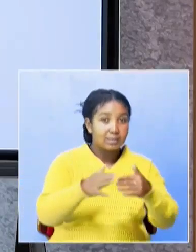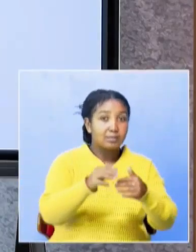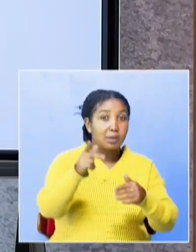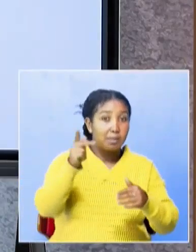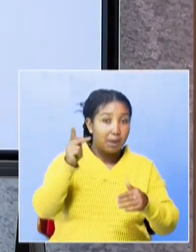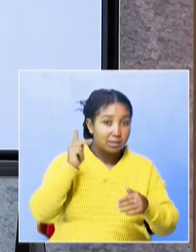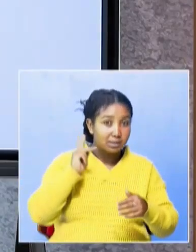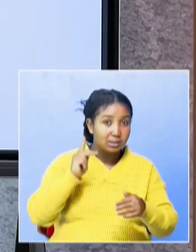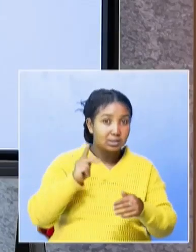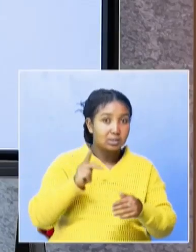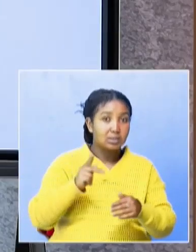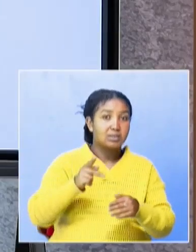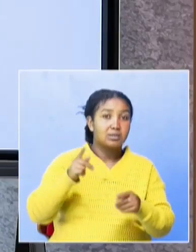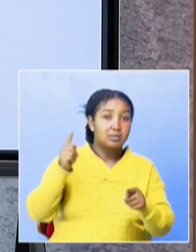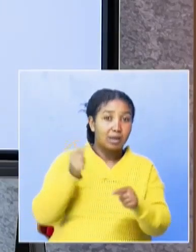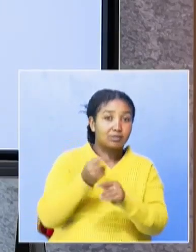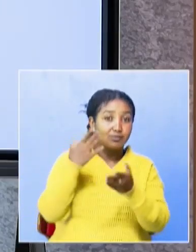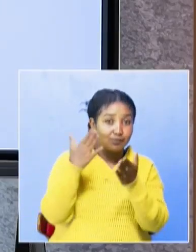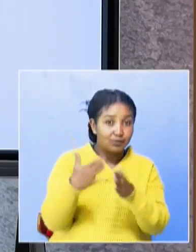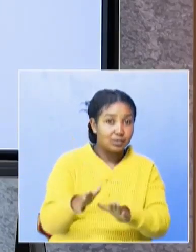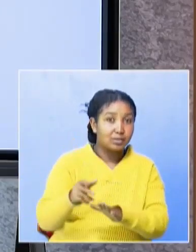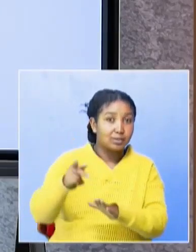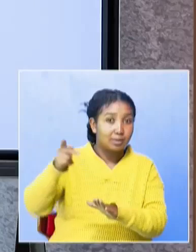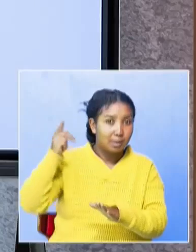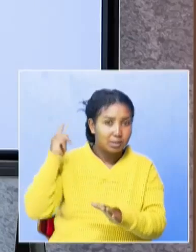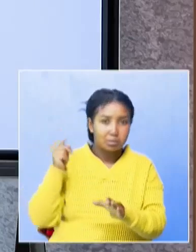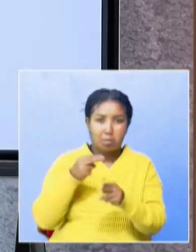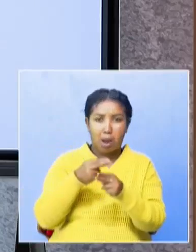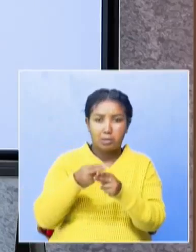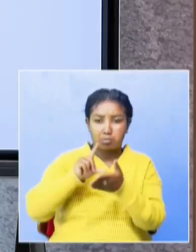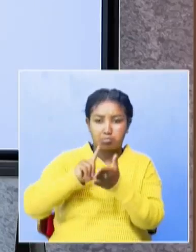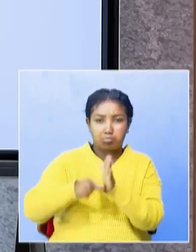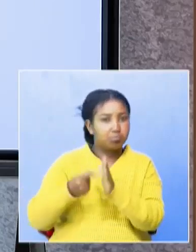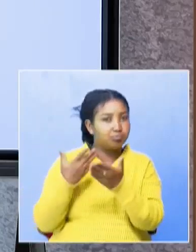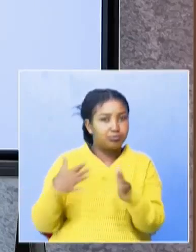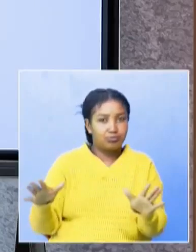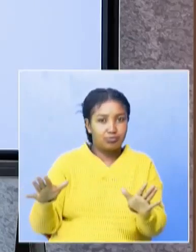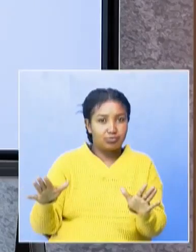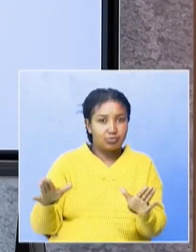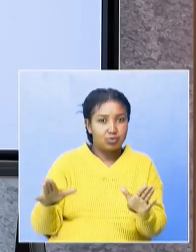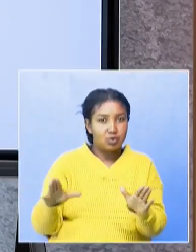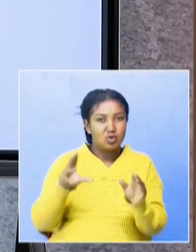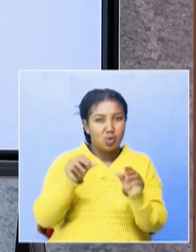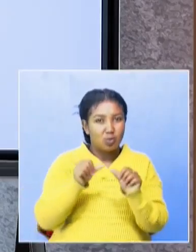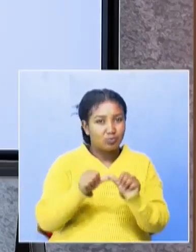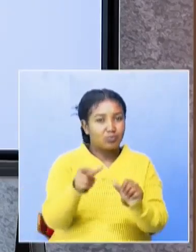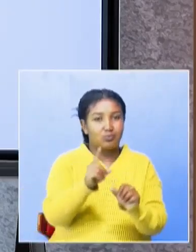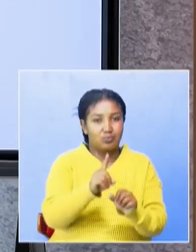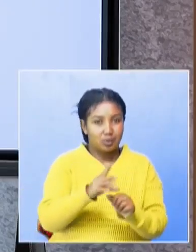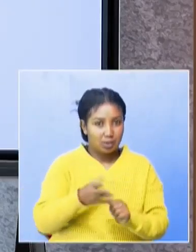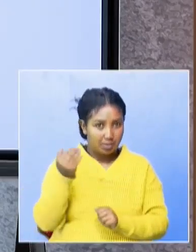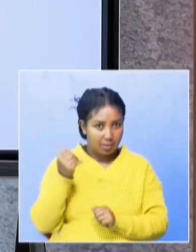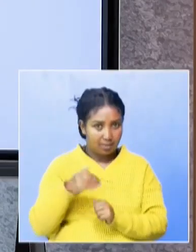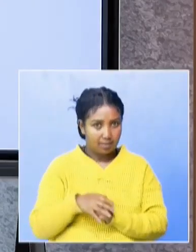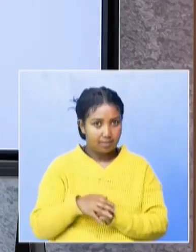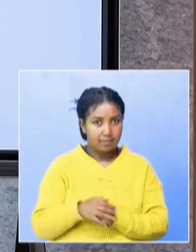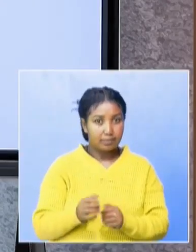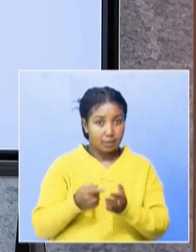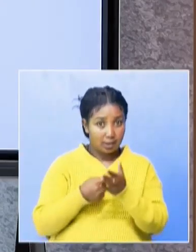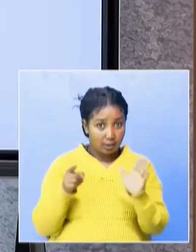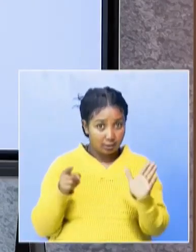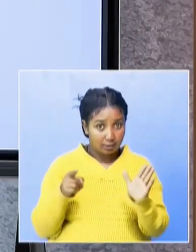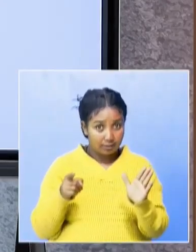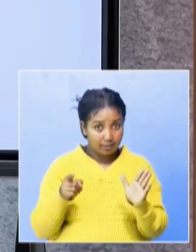simple past is the action which is completed there and which is not in progress. Am I